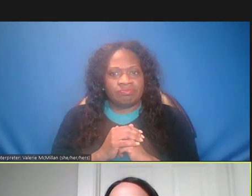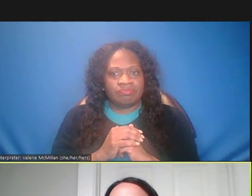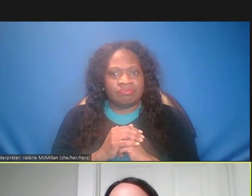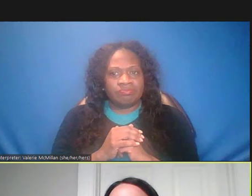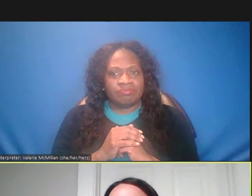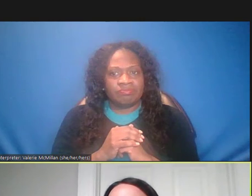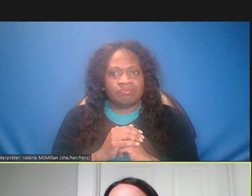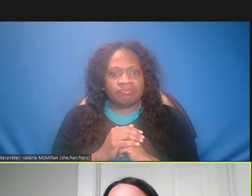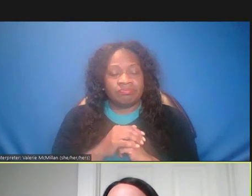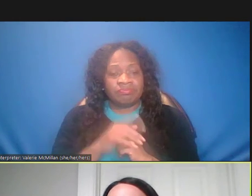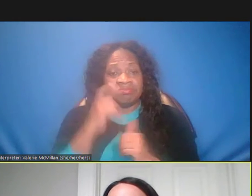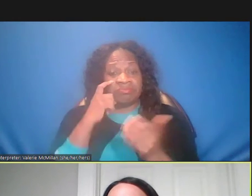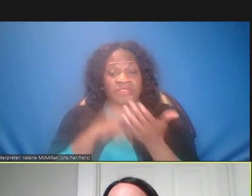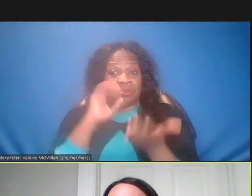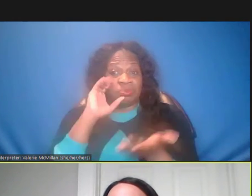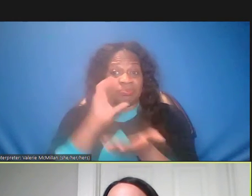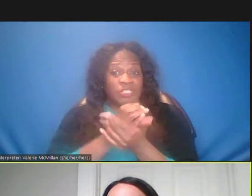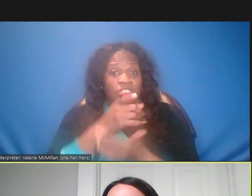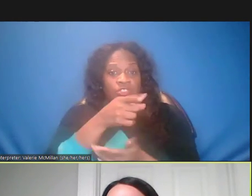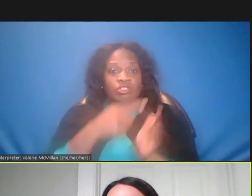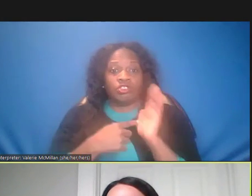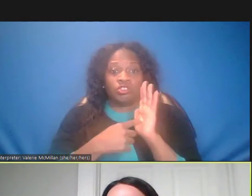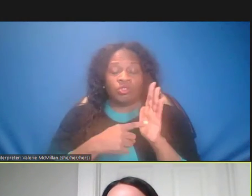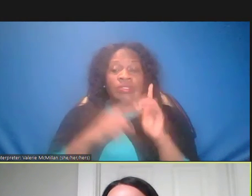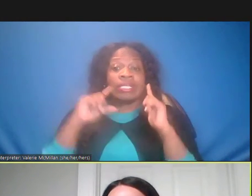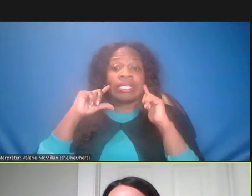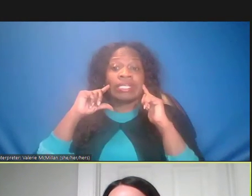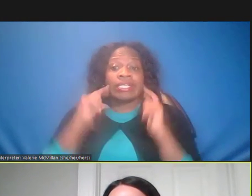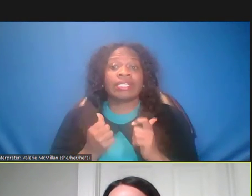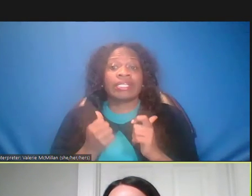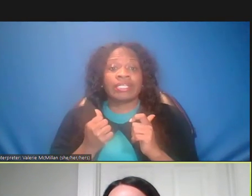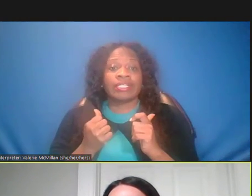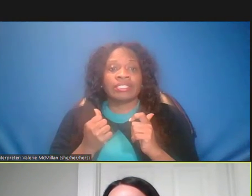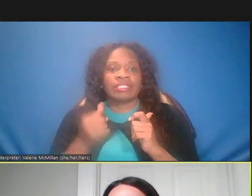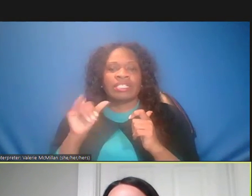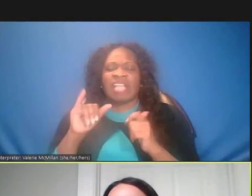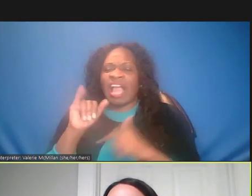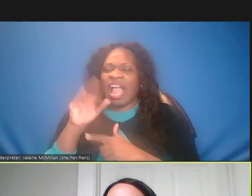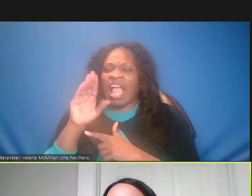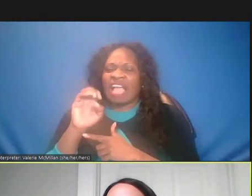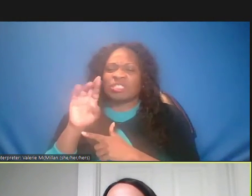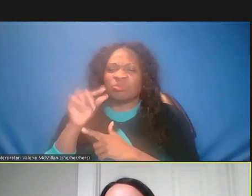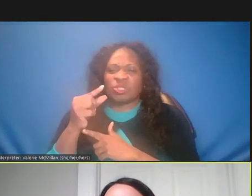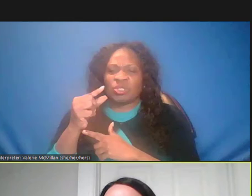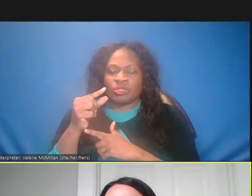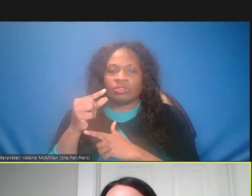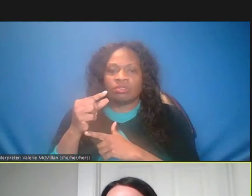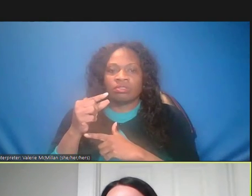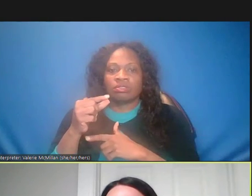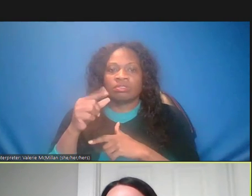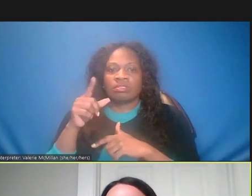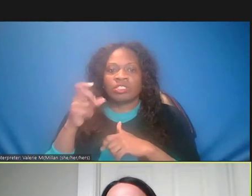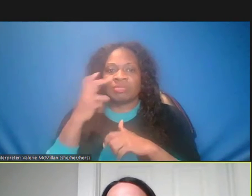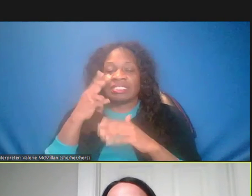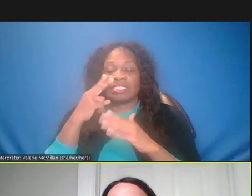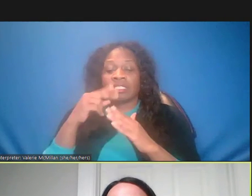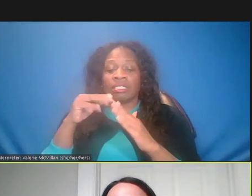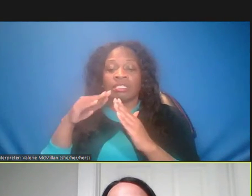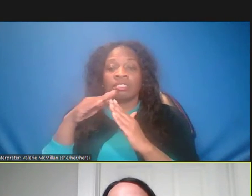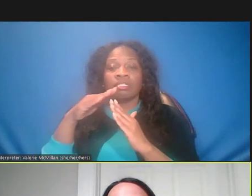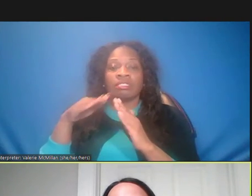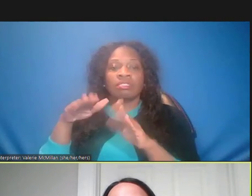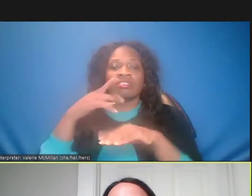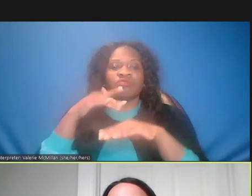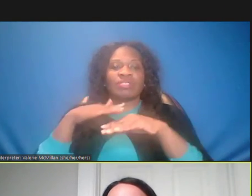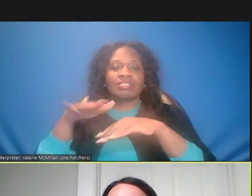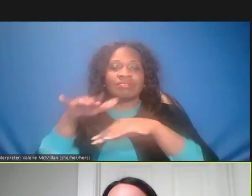You see here, we're displaying that hearing loss is like an iceberg. You may only see the tip, but the